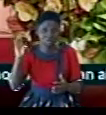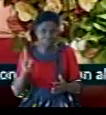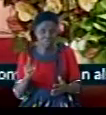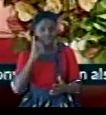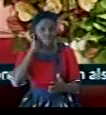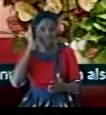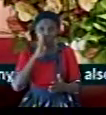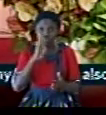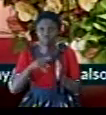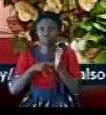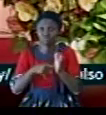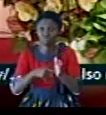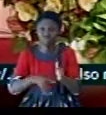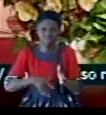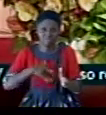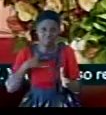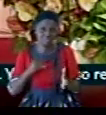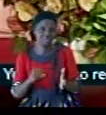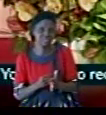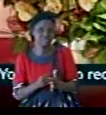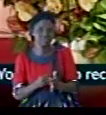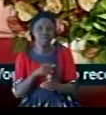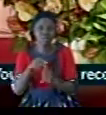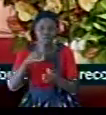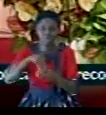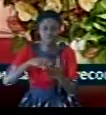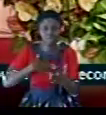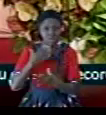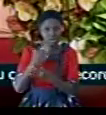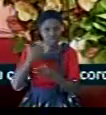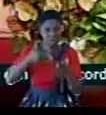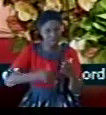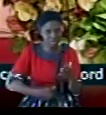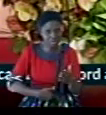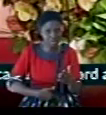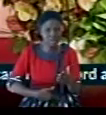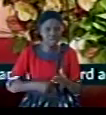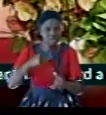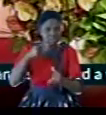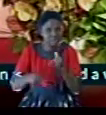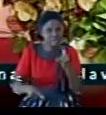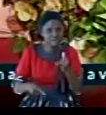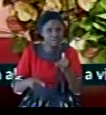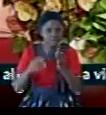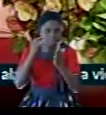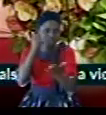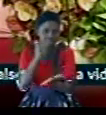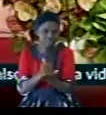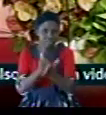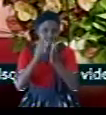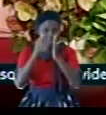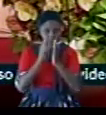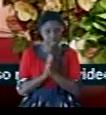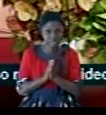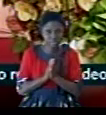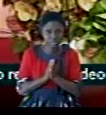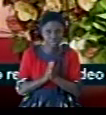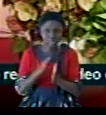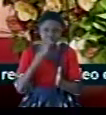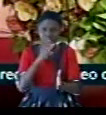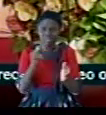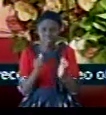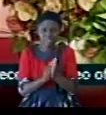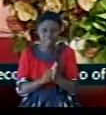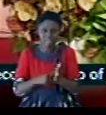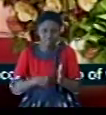he said laid our hands wherever it's paining, I now laid my hands. As he mentioned the last amen, in fact, and the thing just disappeared like a